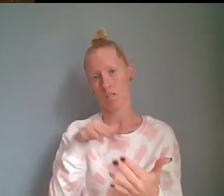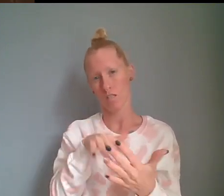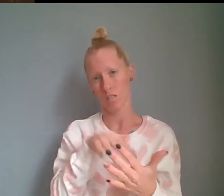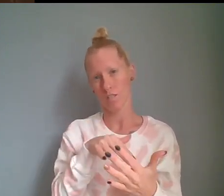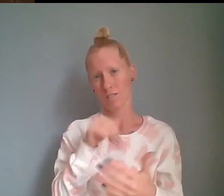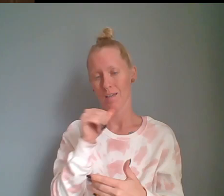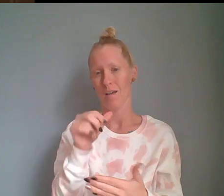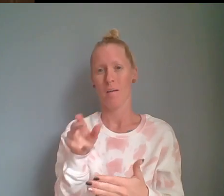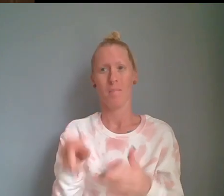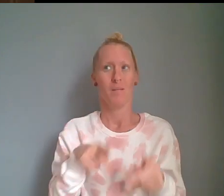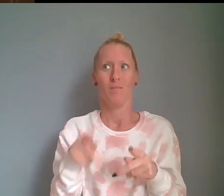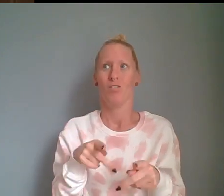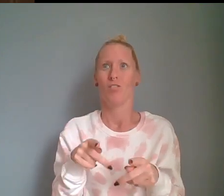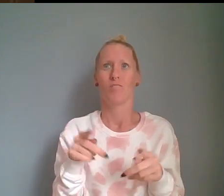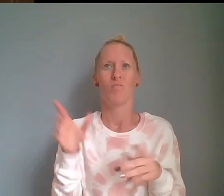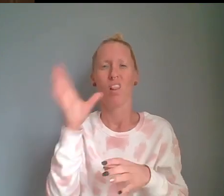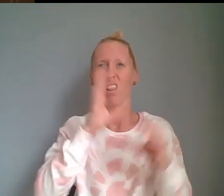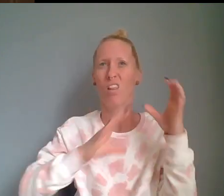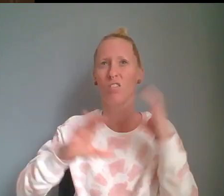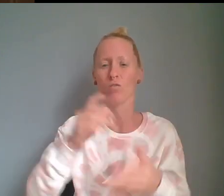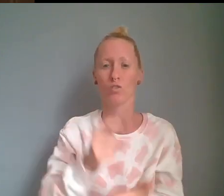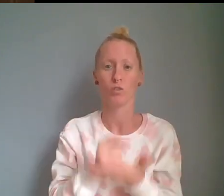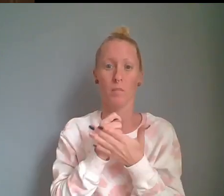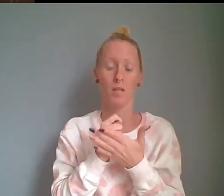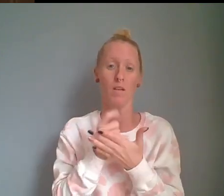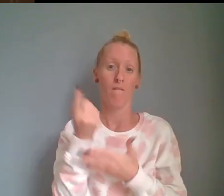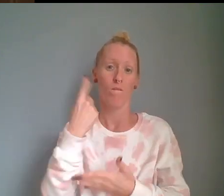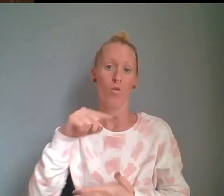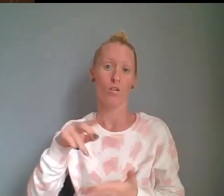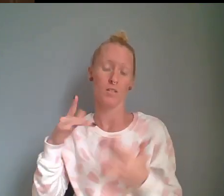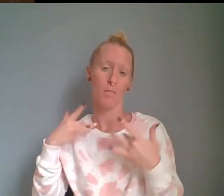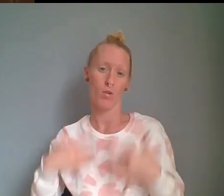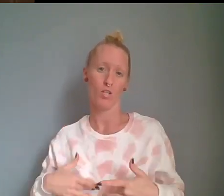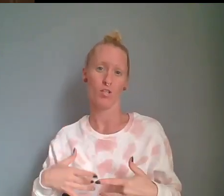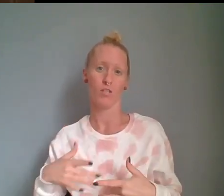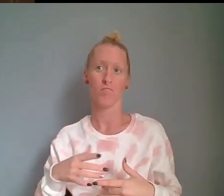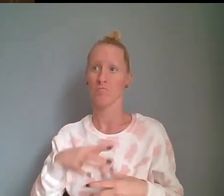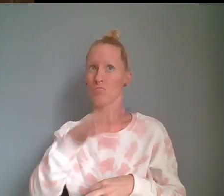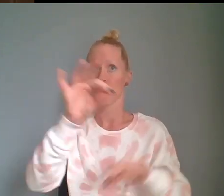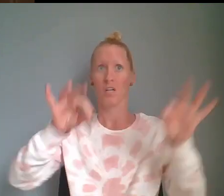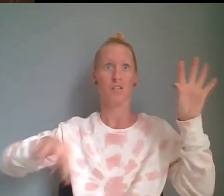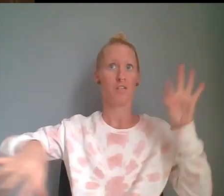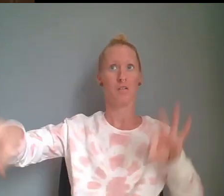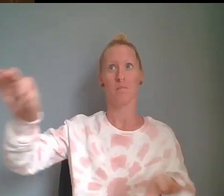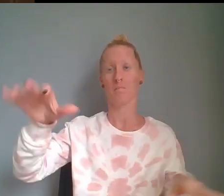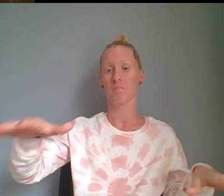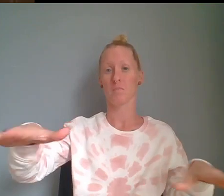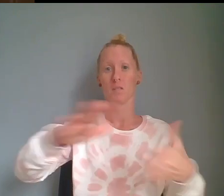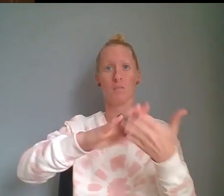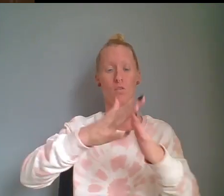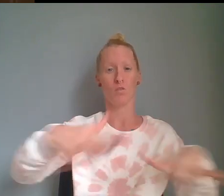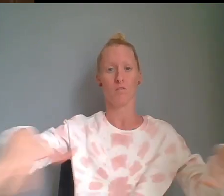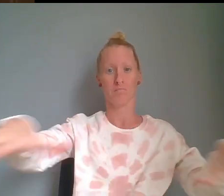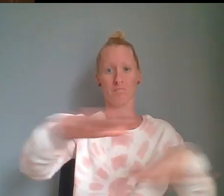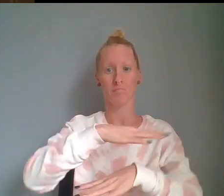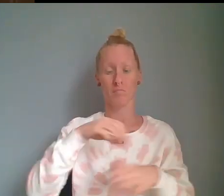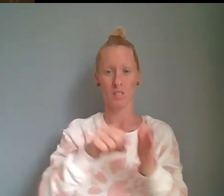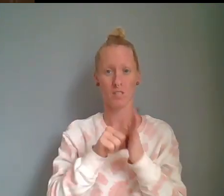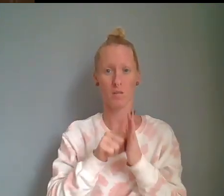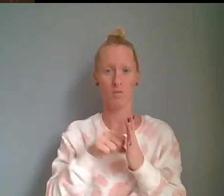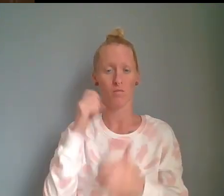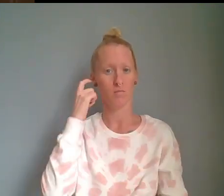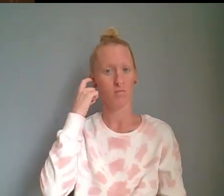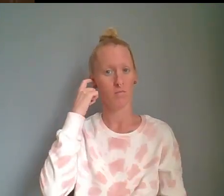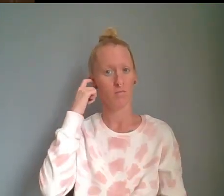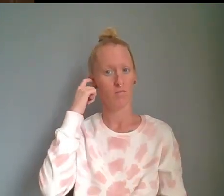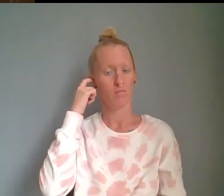are not people who have sought treatment for depression, but just a random community sample. And this is the percentage who've had an episode of major